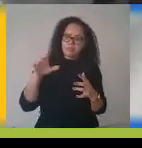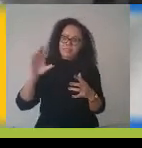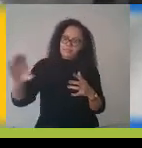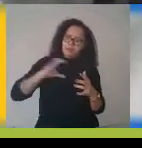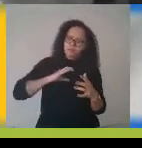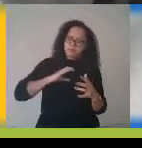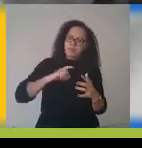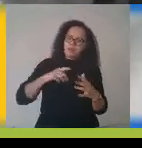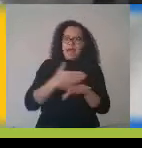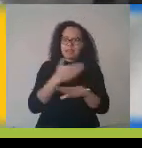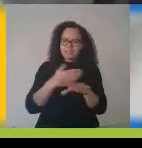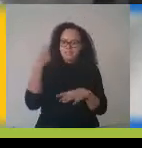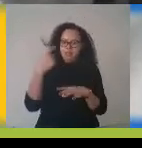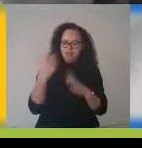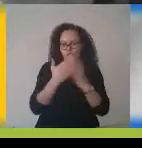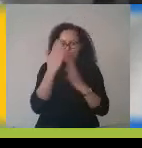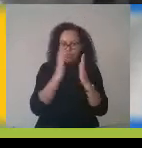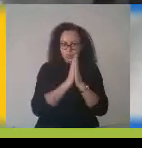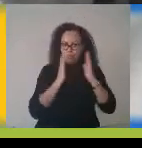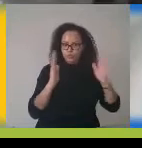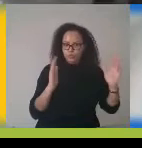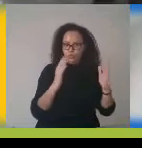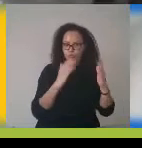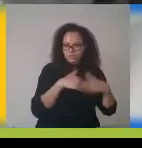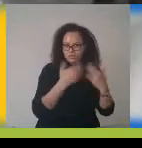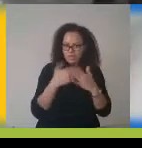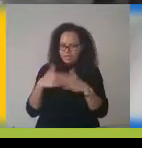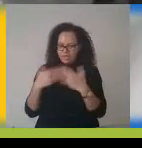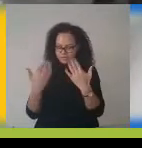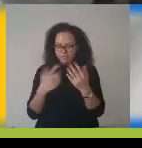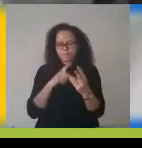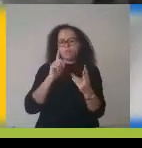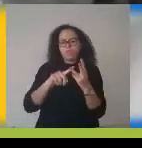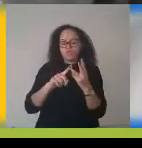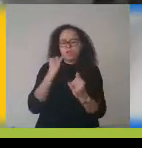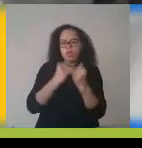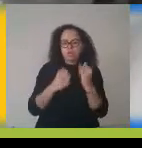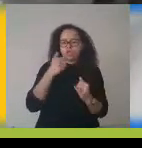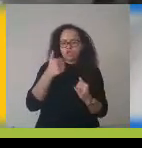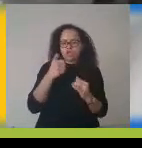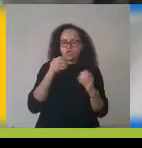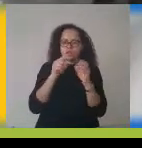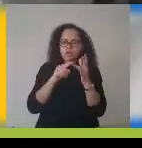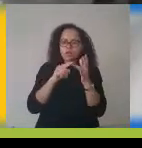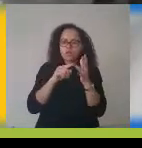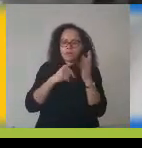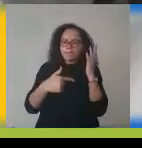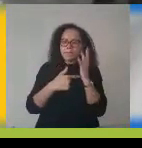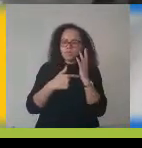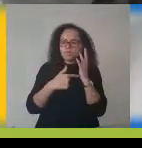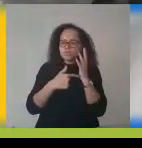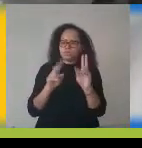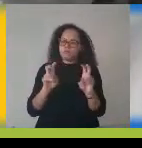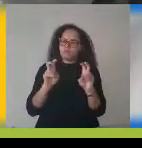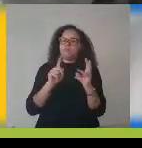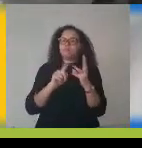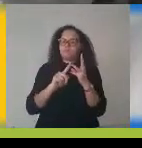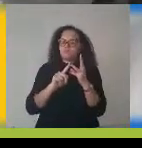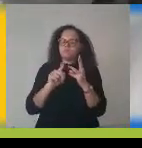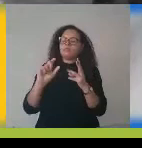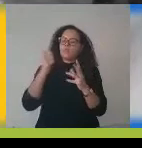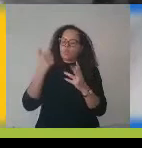sponsoring Active London across this week. And last but not least will be Good Boost, which again would have 10 minutes to